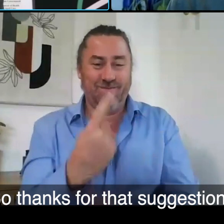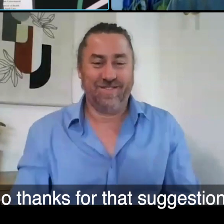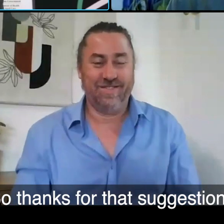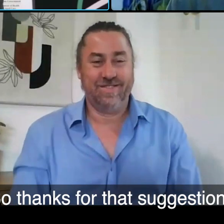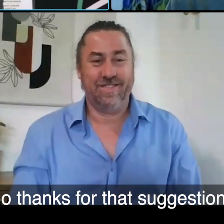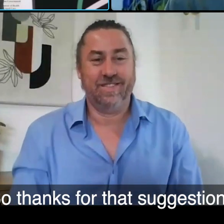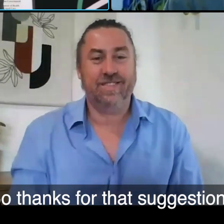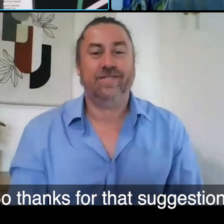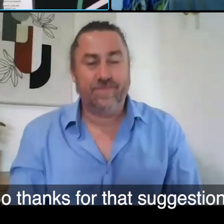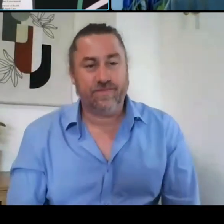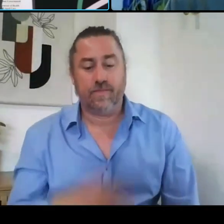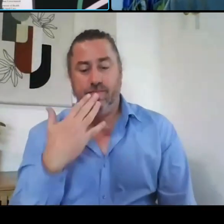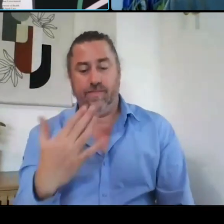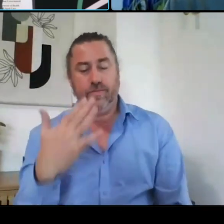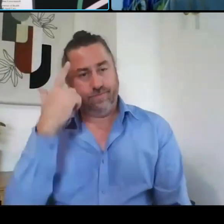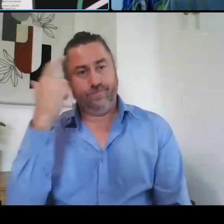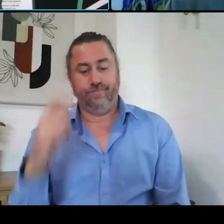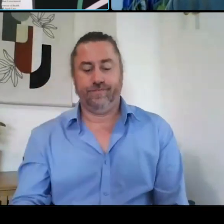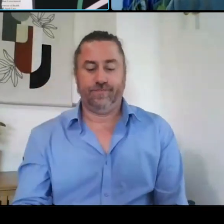So thanks for that suggestion.